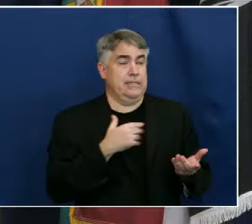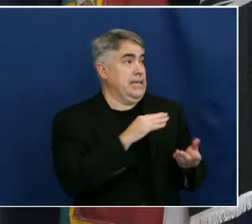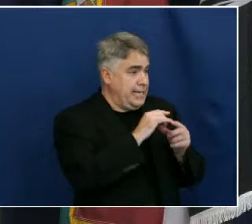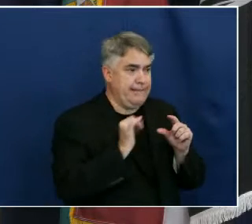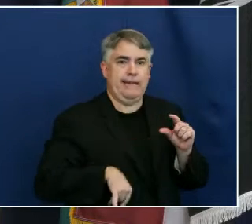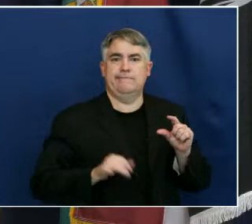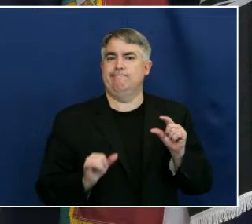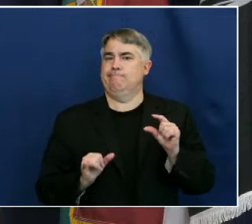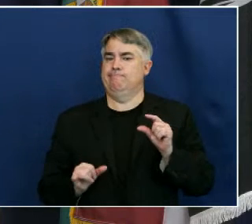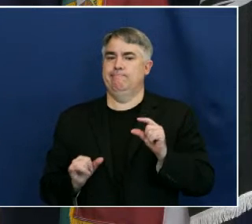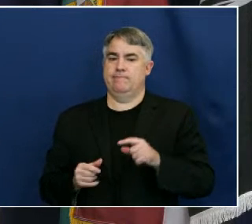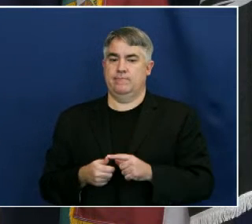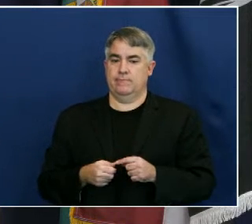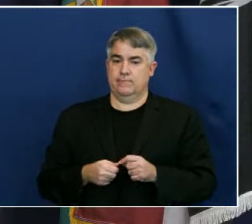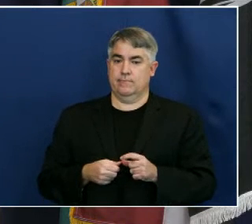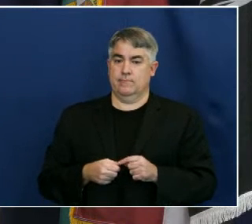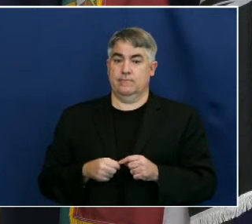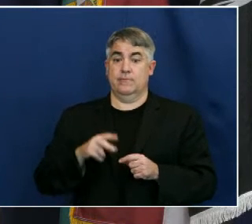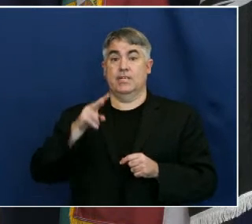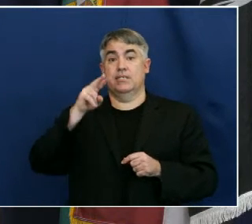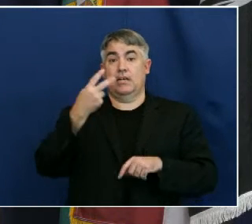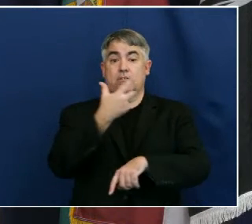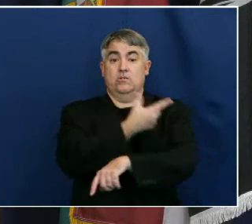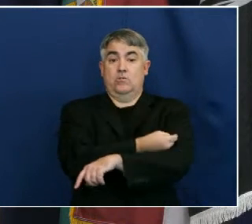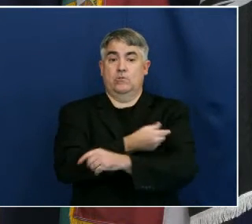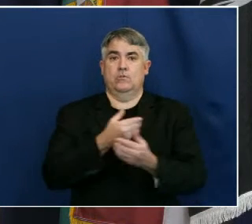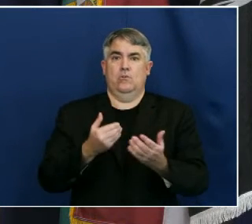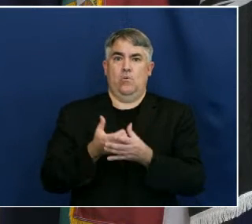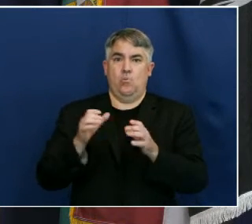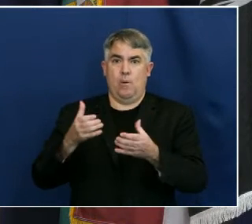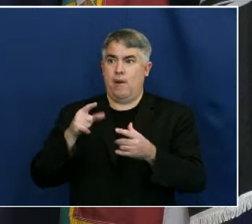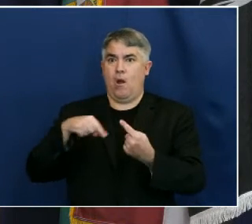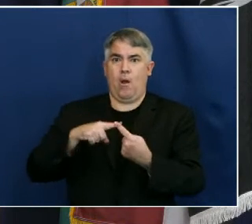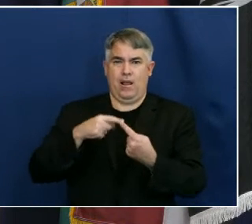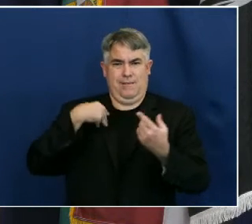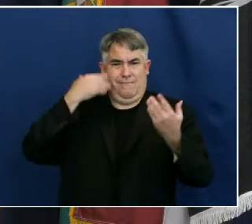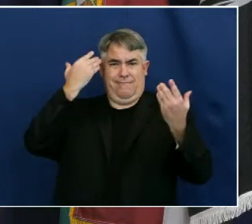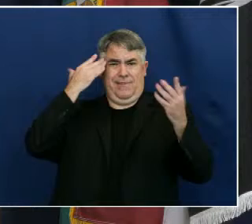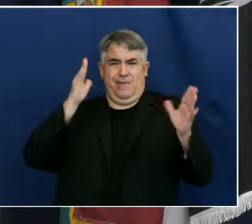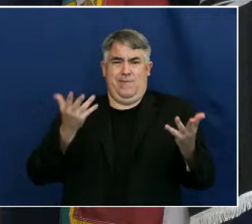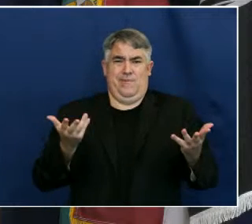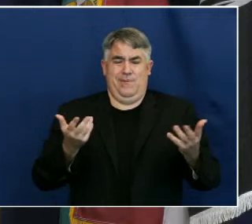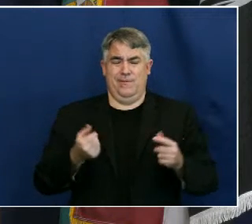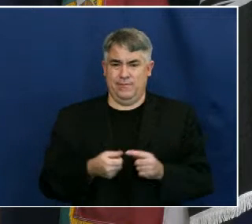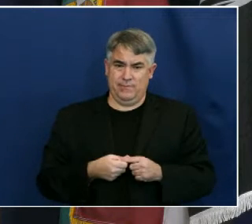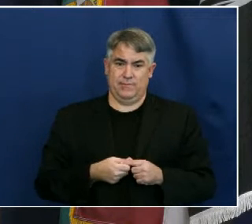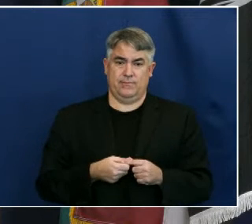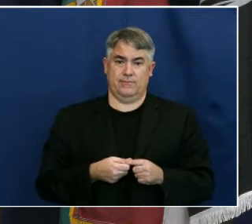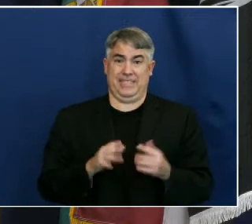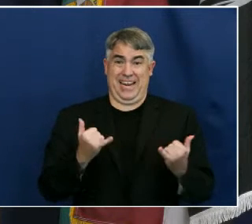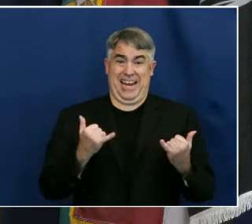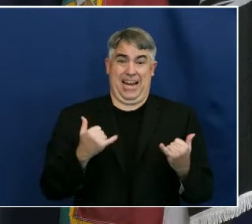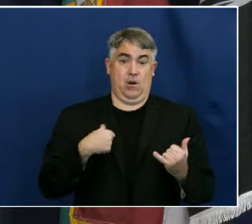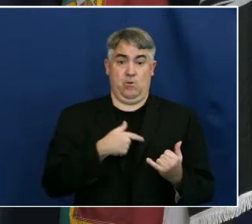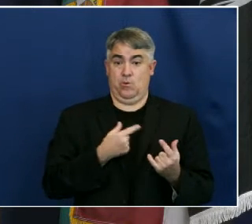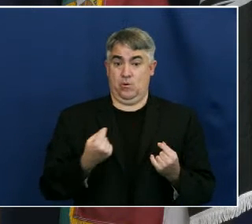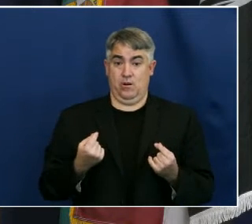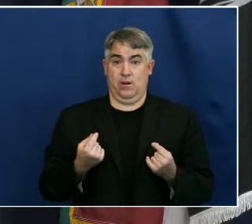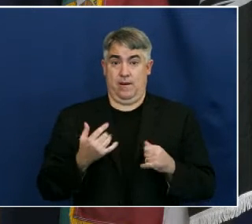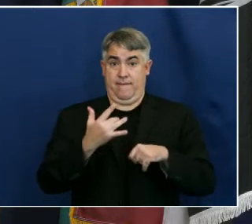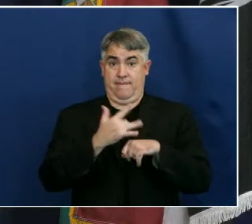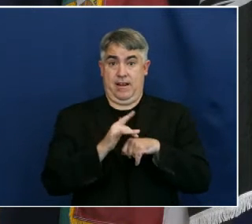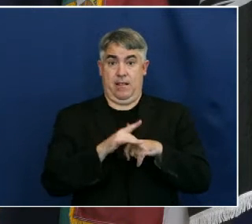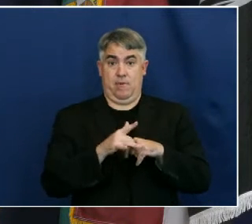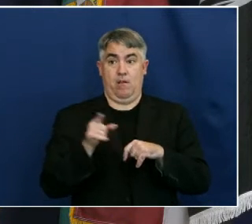we don't know what we will get or when we will get it. We know we're at a point now where we have slack in the system, and we're going to open it up